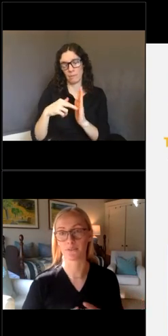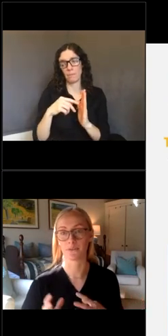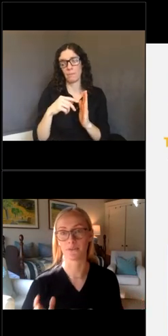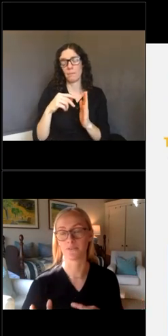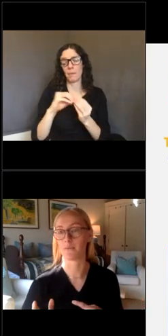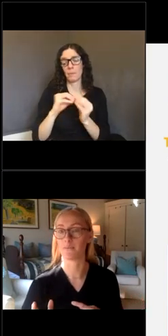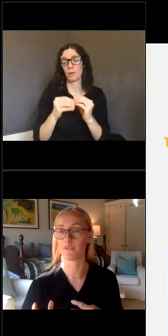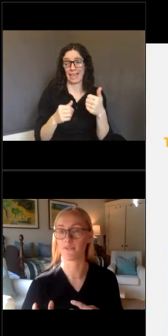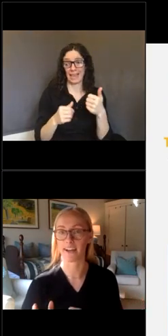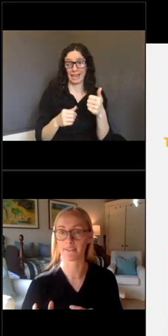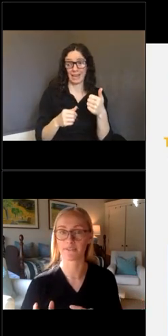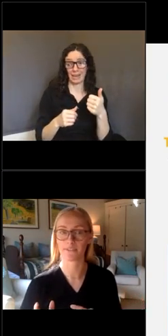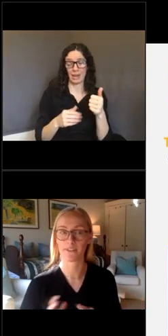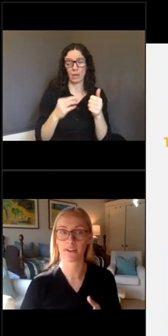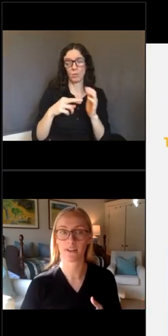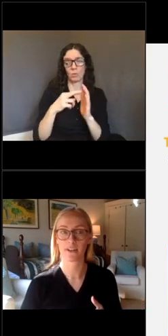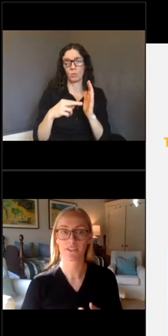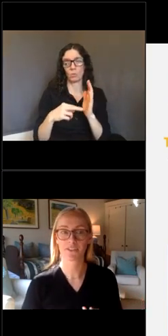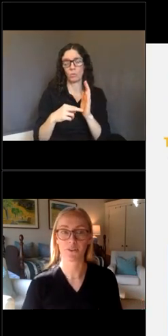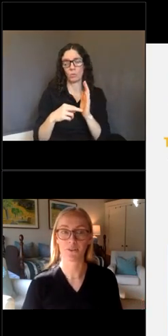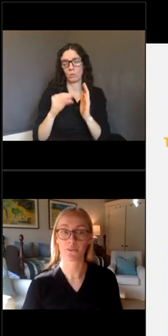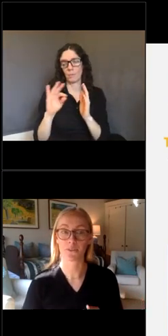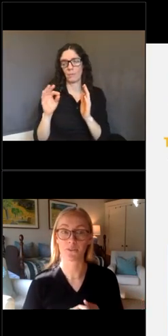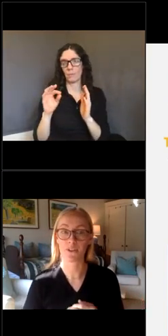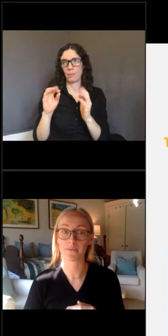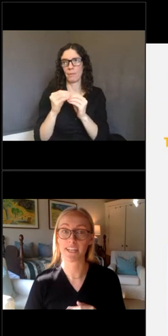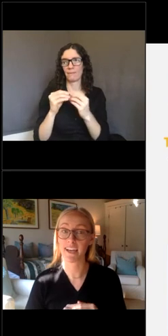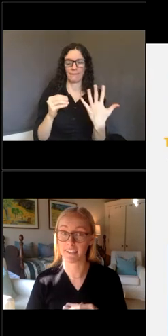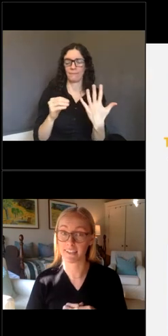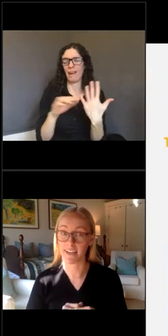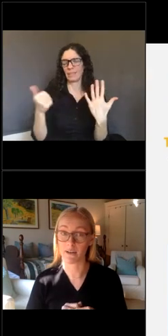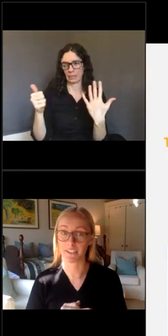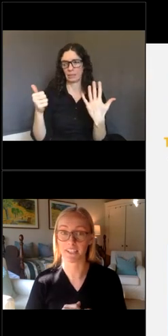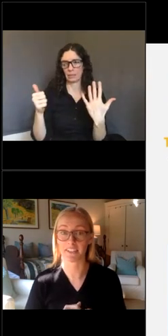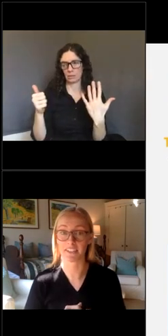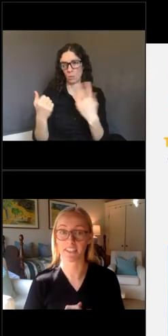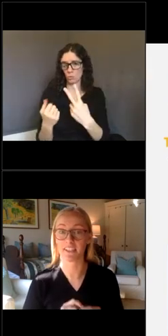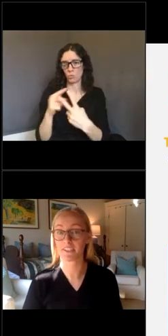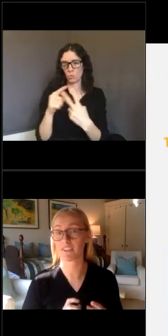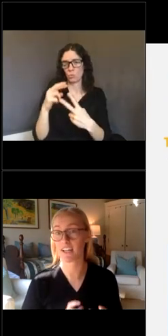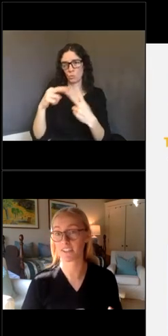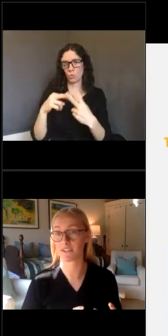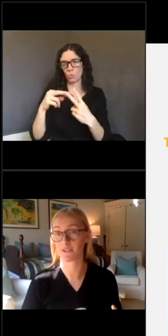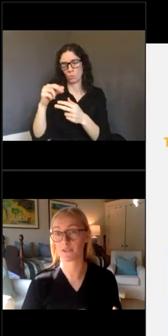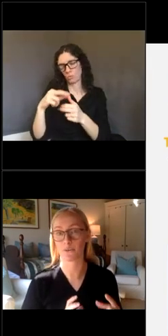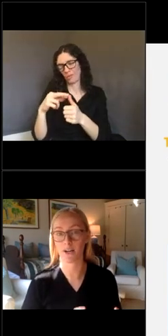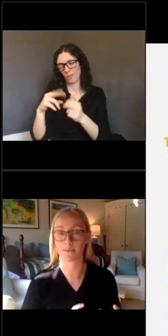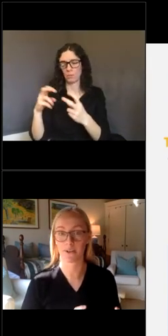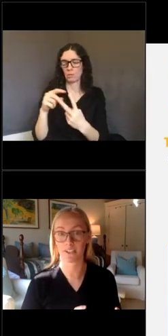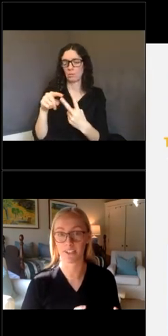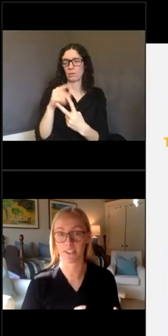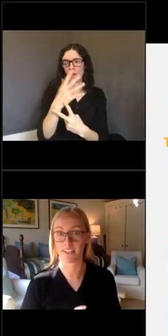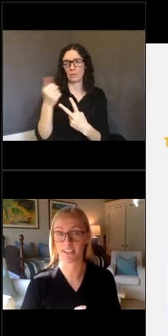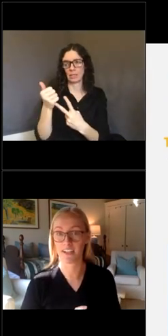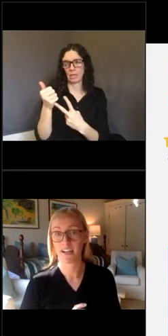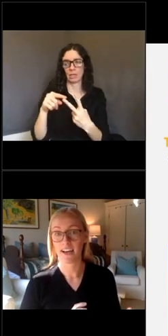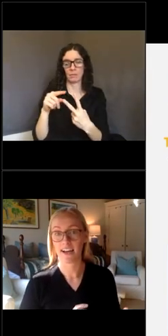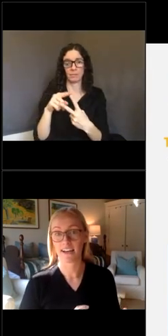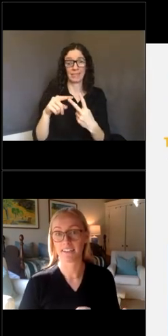also rule of thumb 5. So rule of thumb 10 emphasizes international